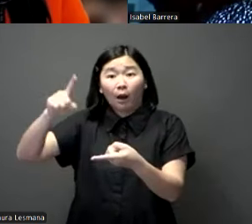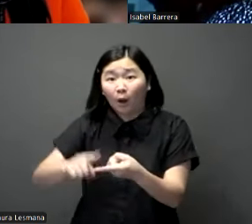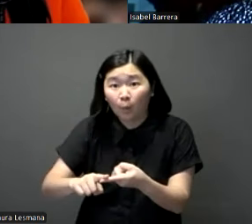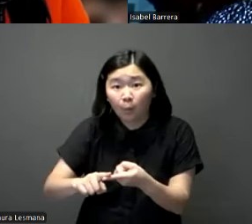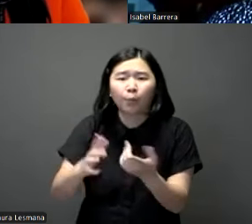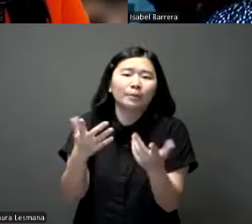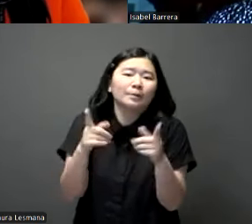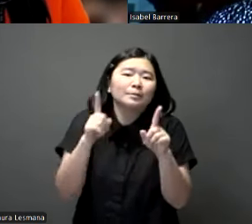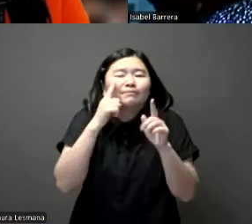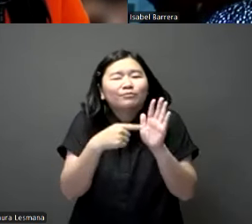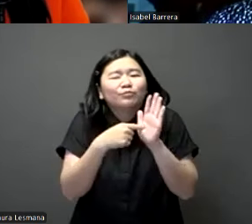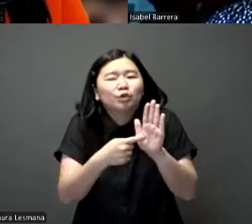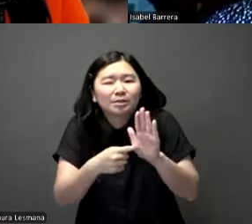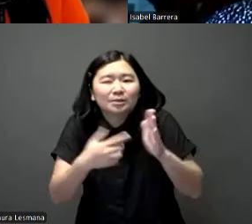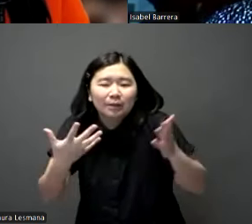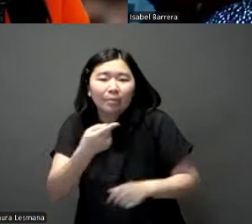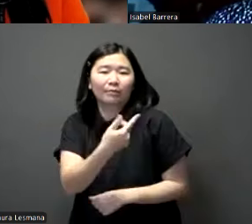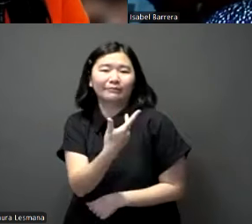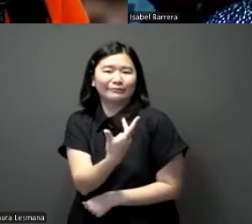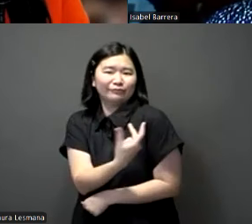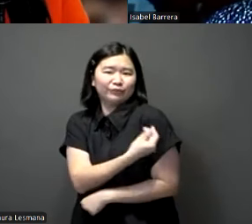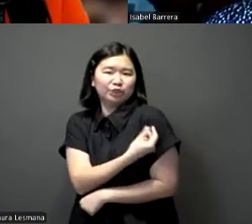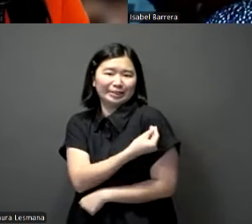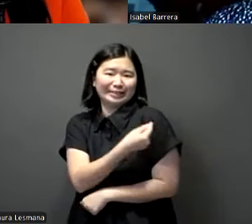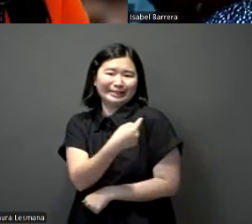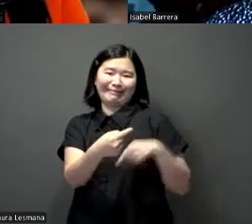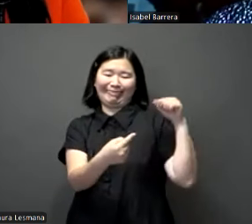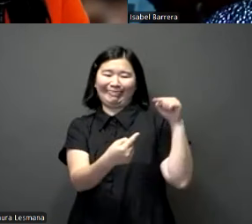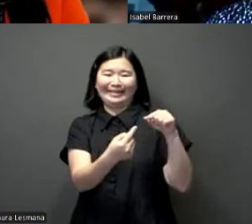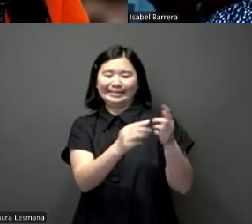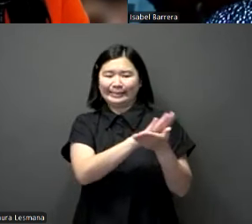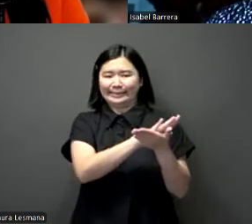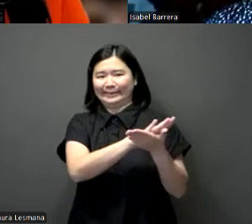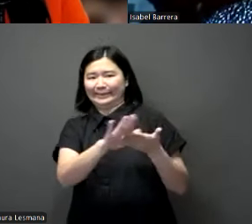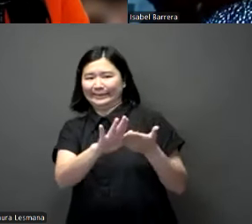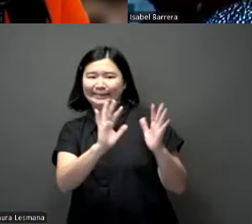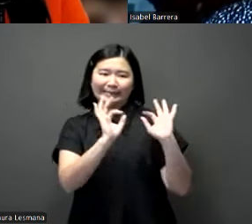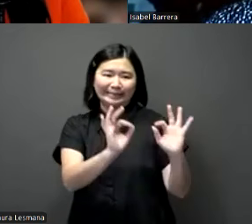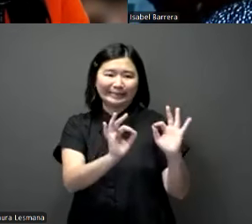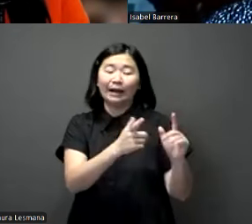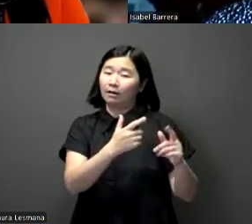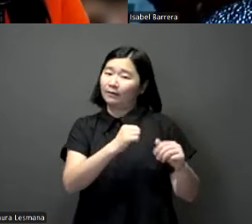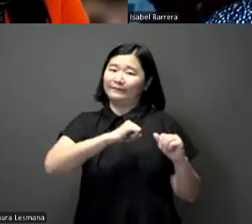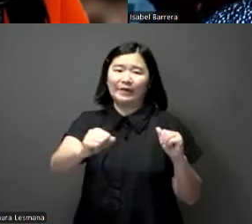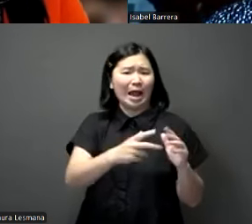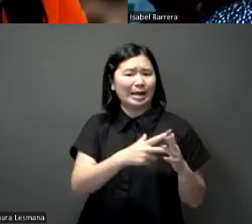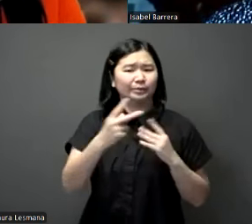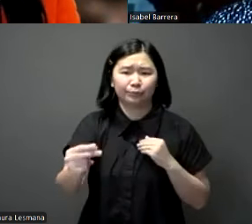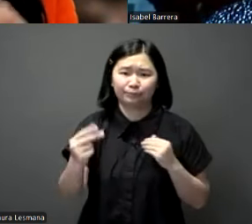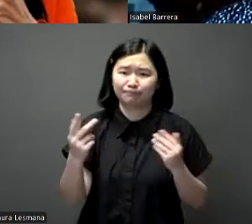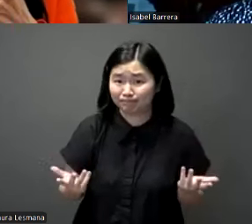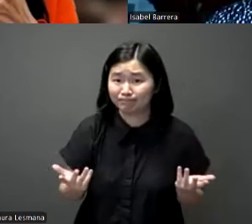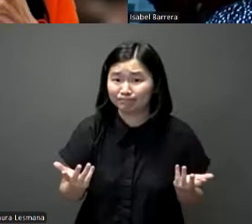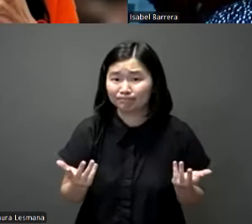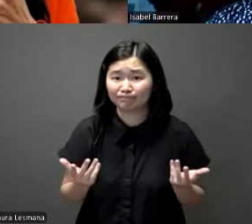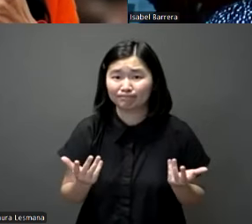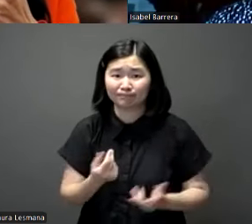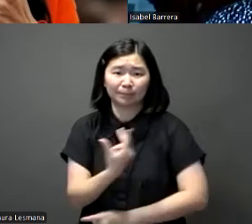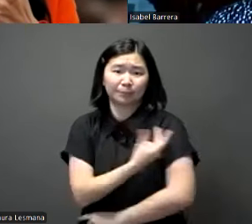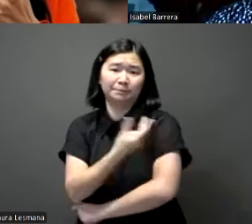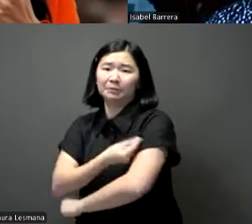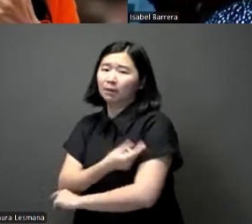the PAHO point of view, but of course, we're working for those countries have an access and have it